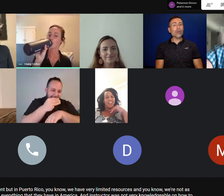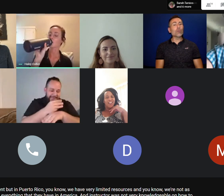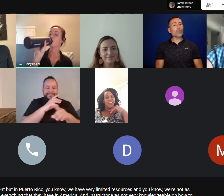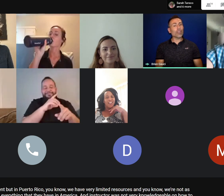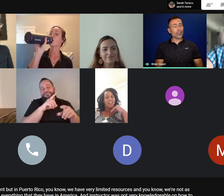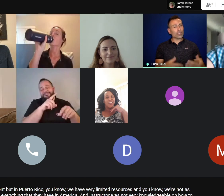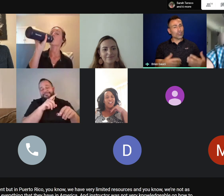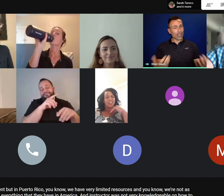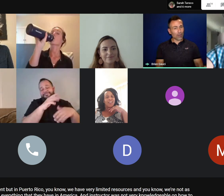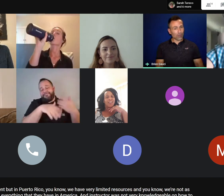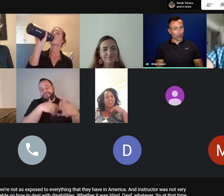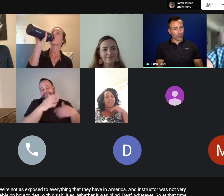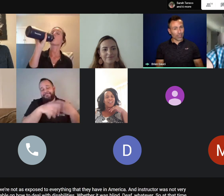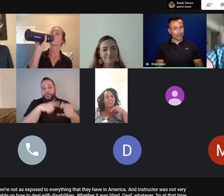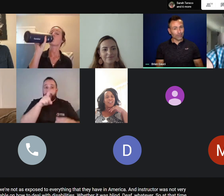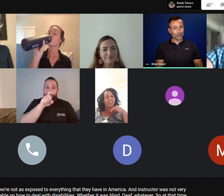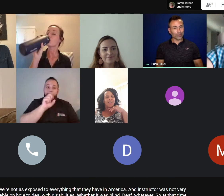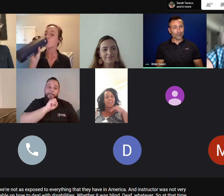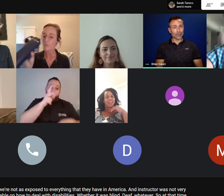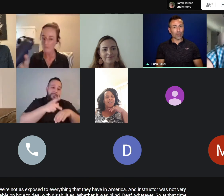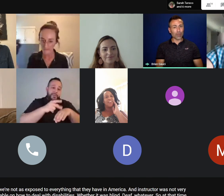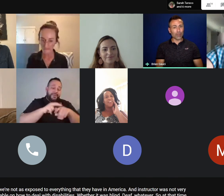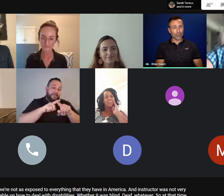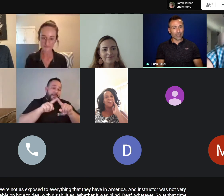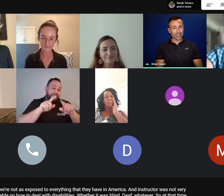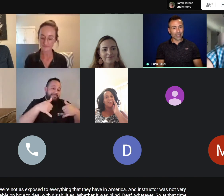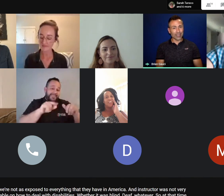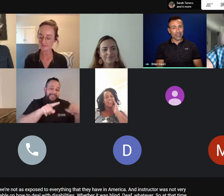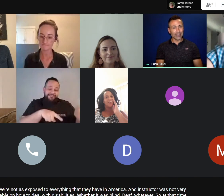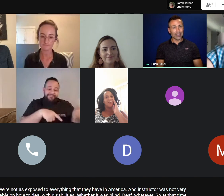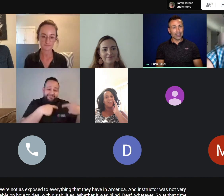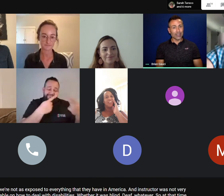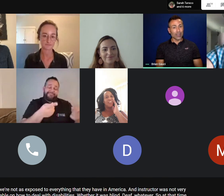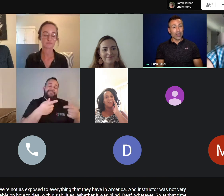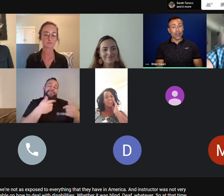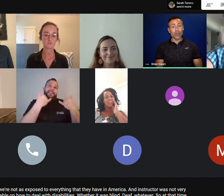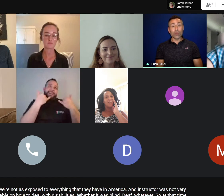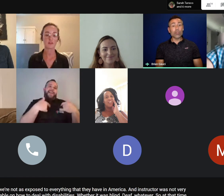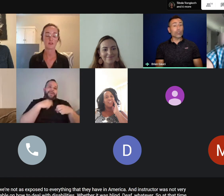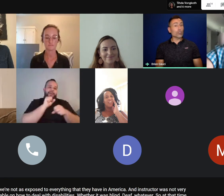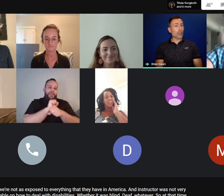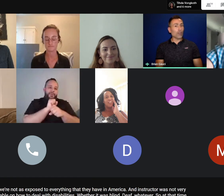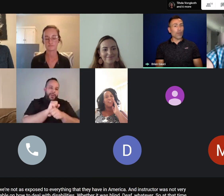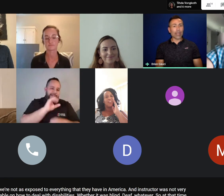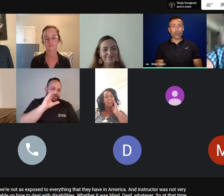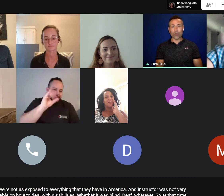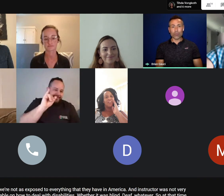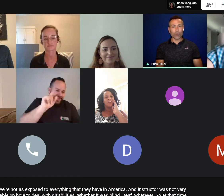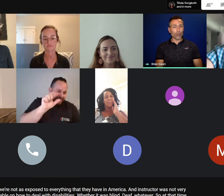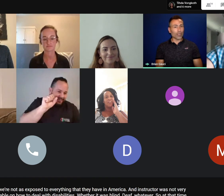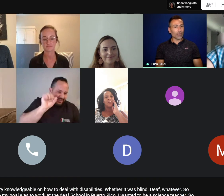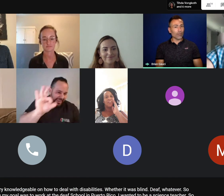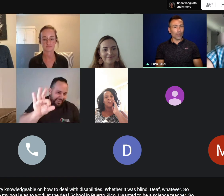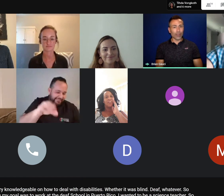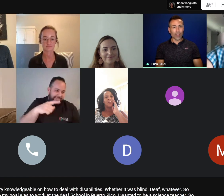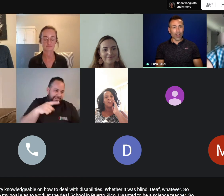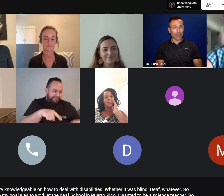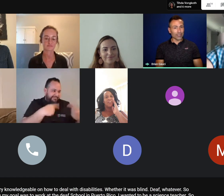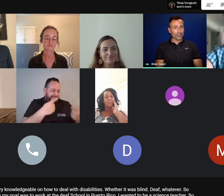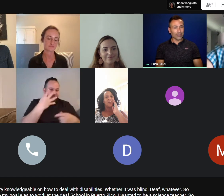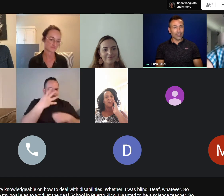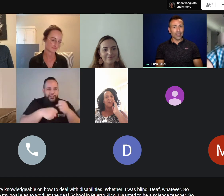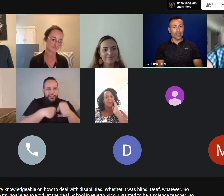And I ended up moving here to Miami, Florida to be with my fiance. But we do travel back and forth to Puerto Rico